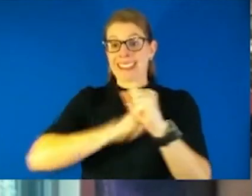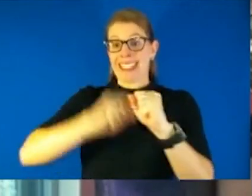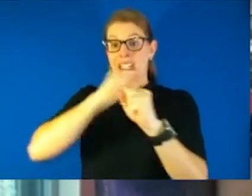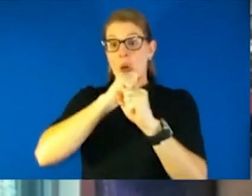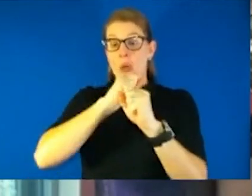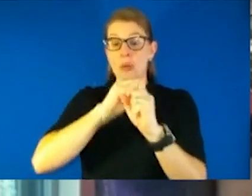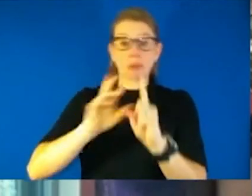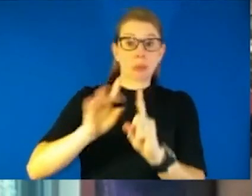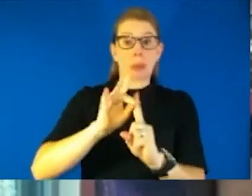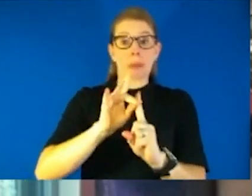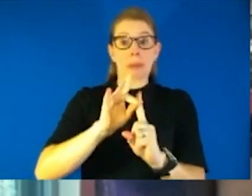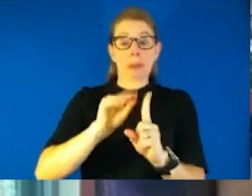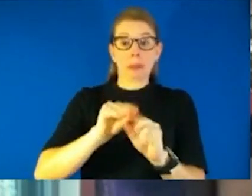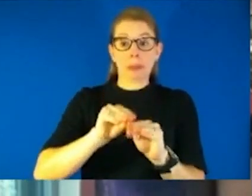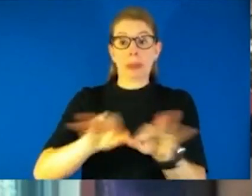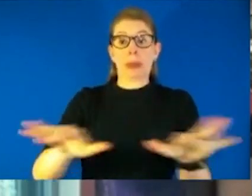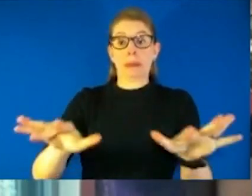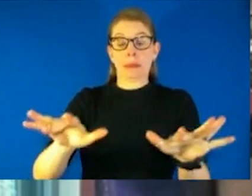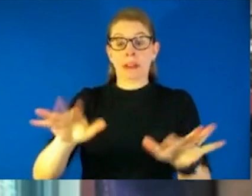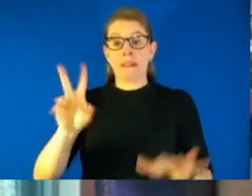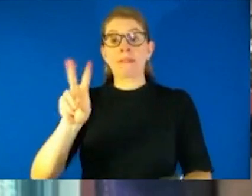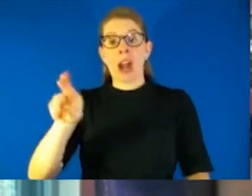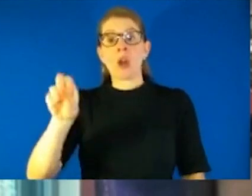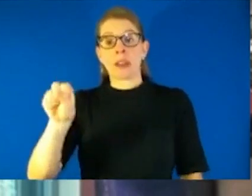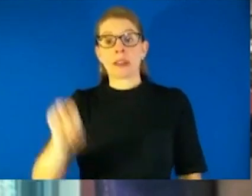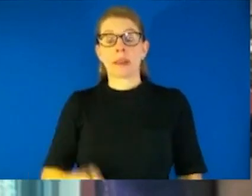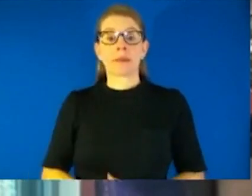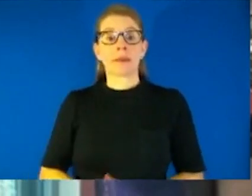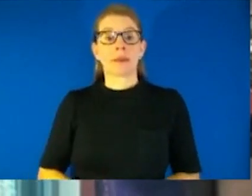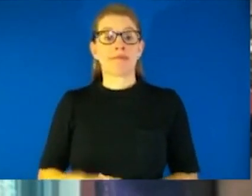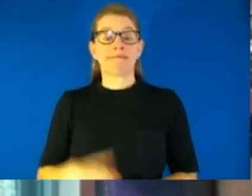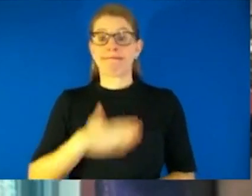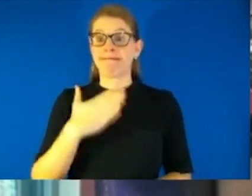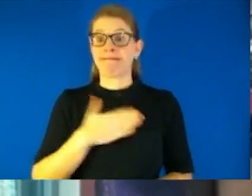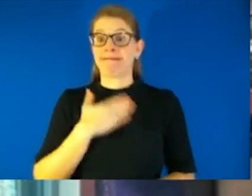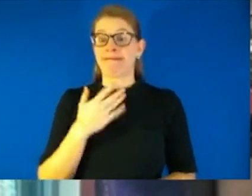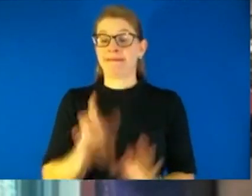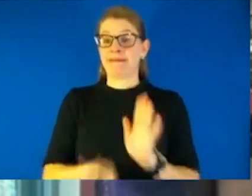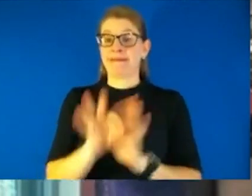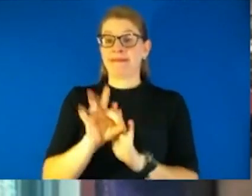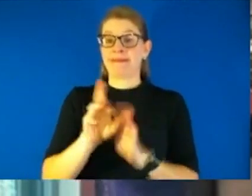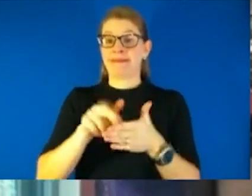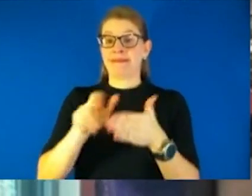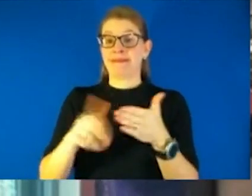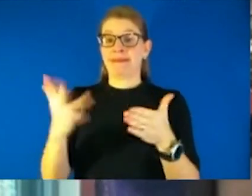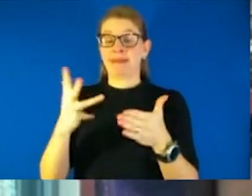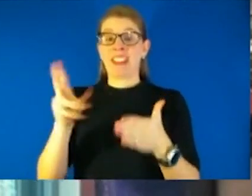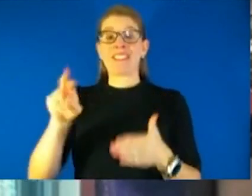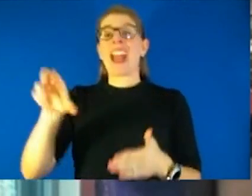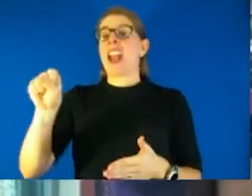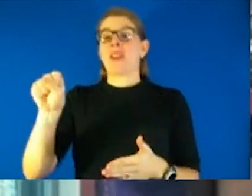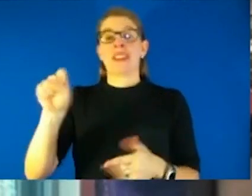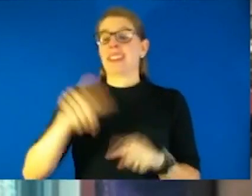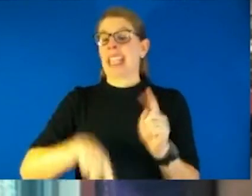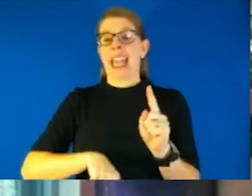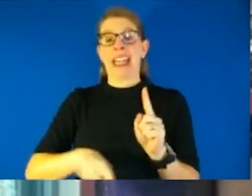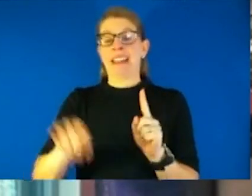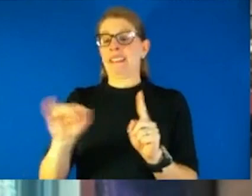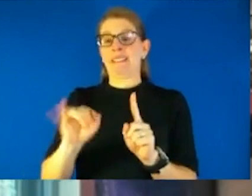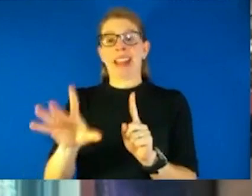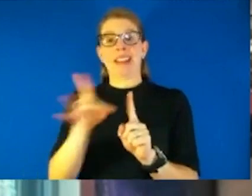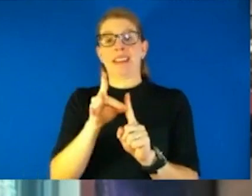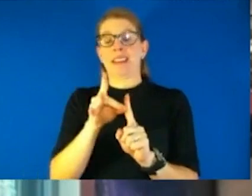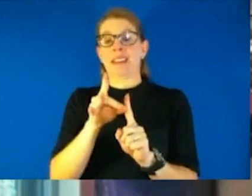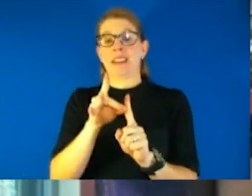this virus. And we're delighted to find that the virus could not infect and be transmitted